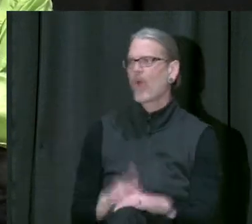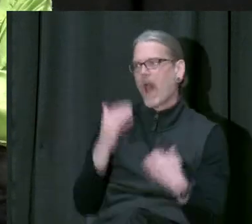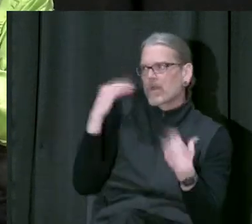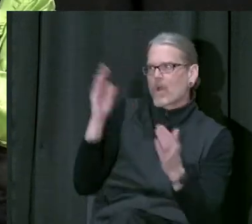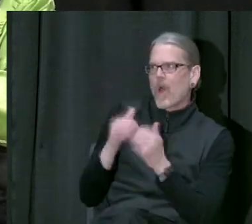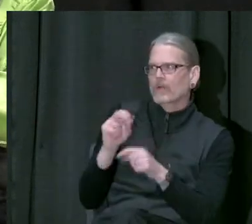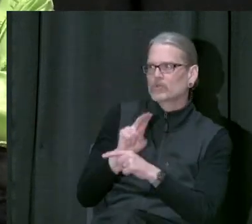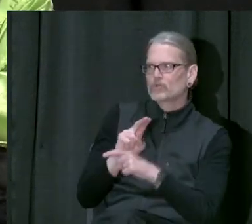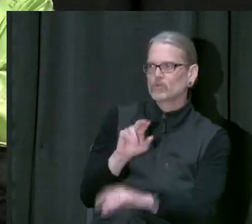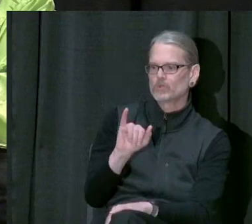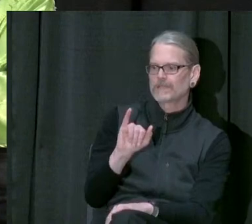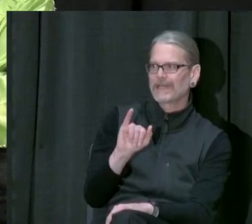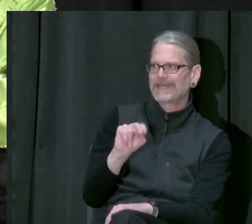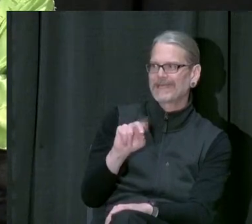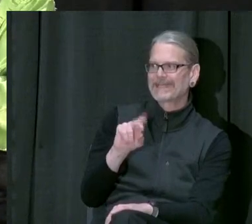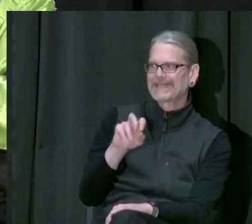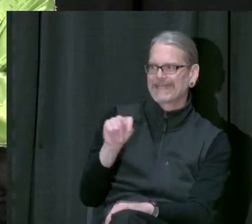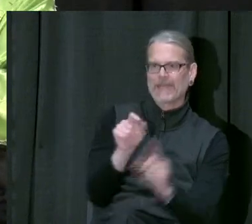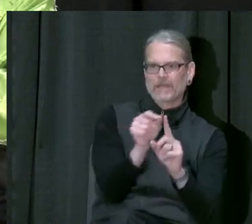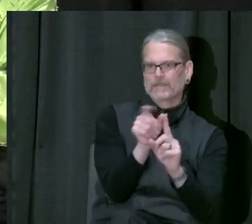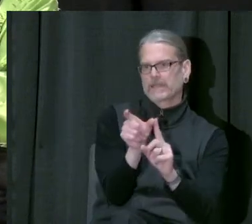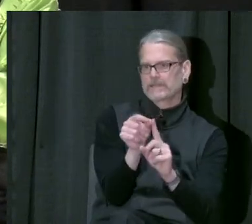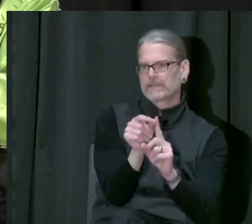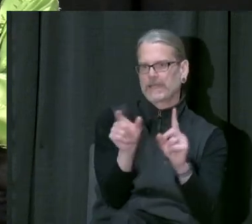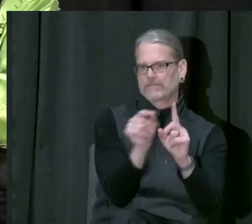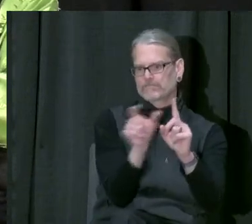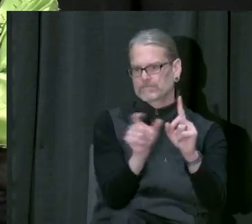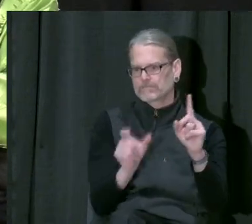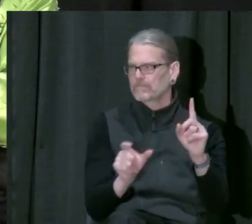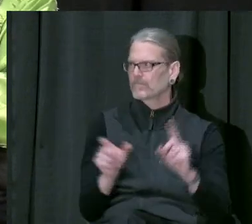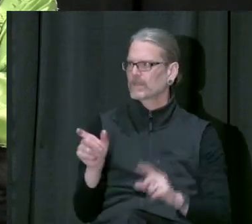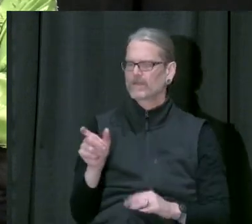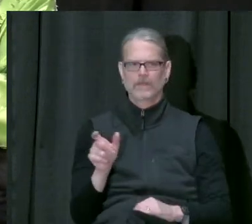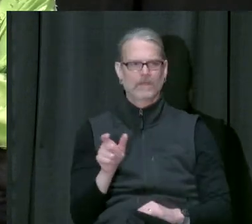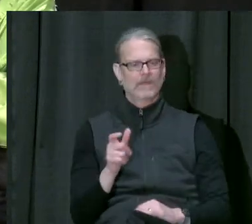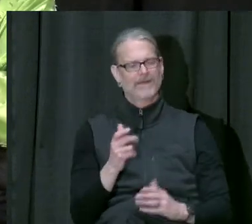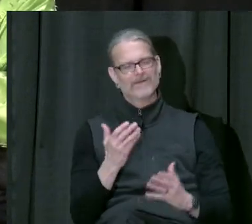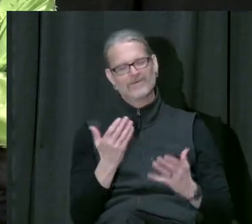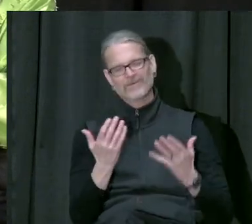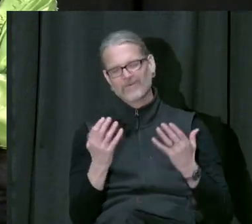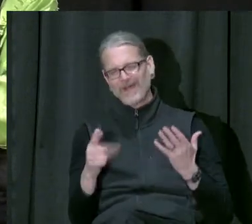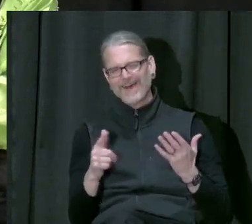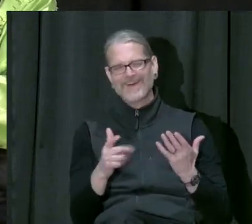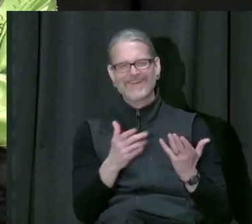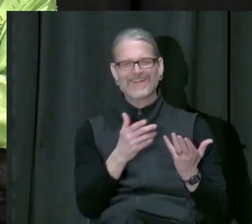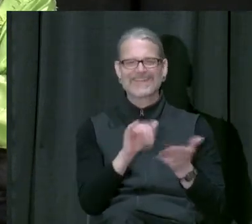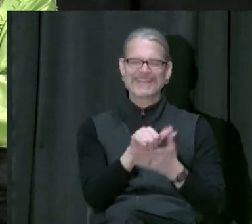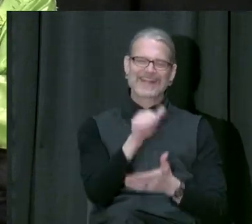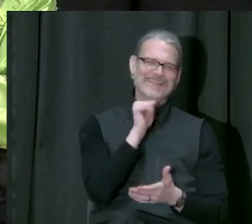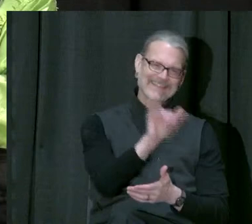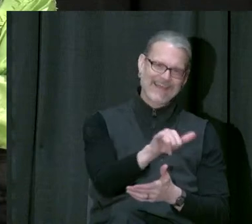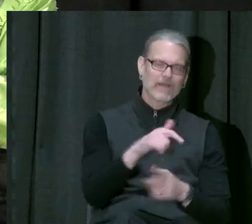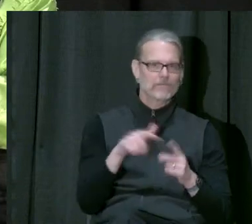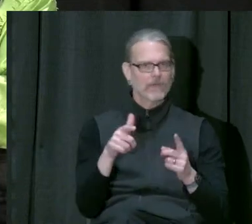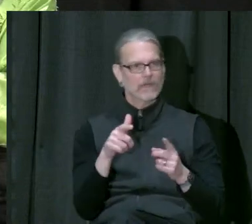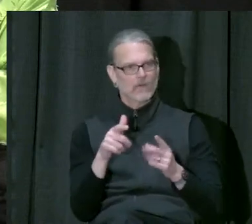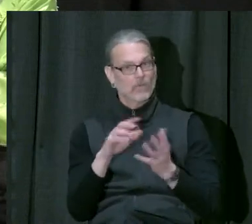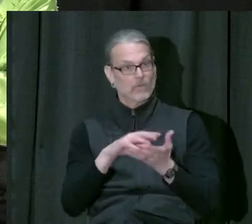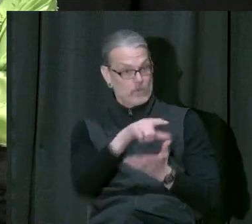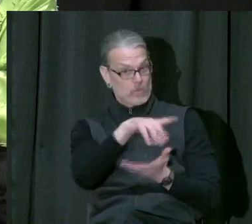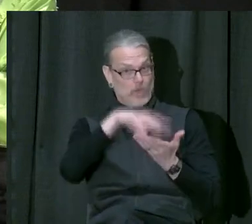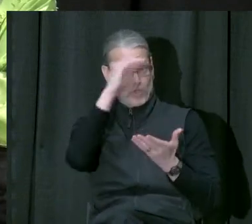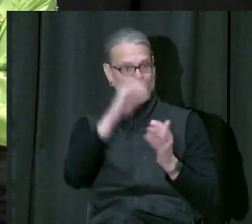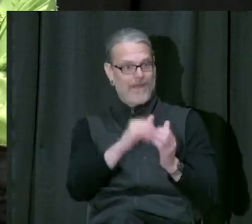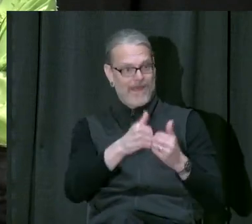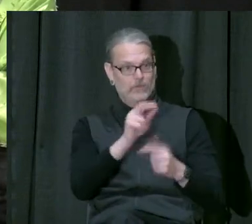feature. The indent feature doesn't work the way I want it to. Well, probably not so much that as much as let me help you learn how to use the tool correctly.